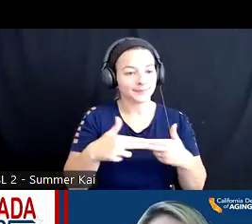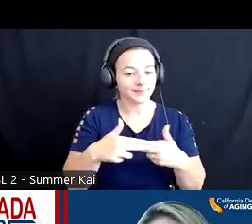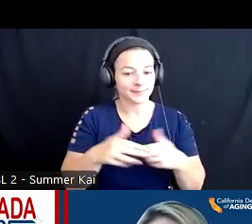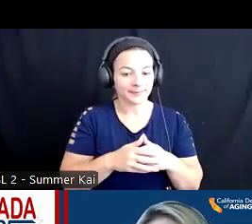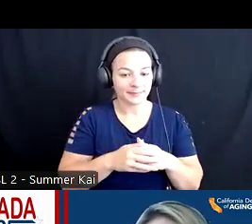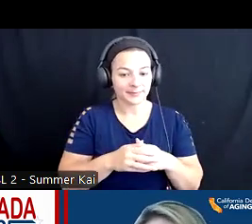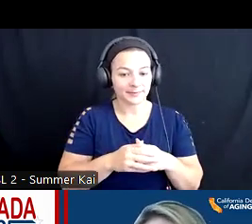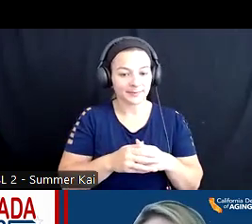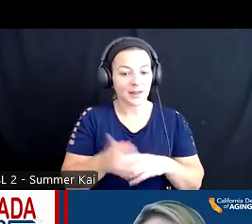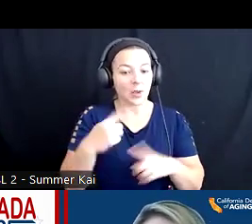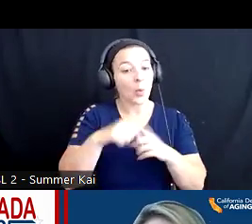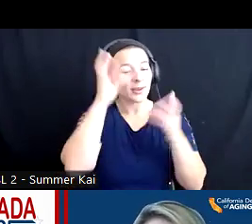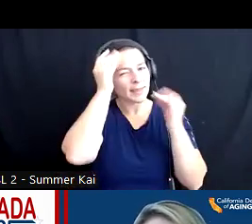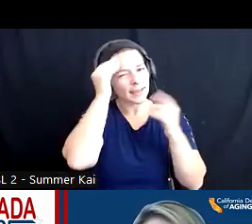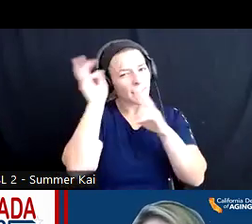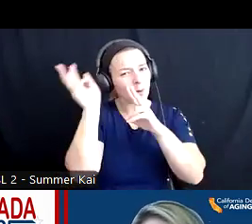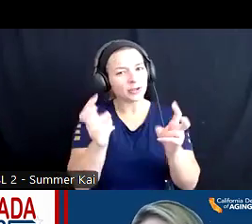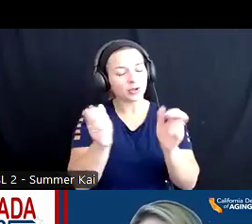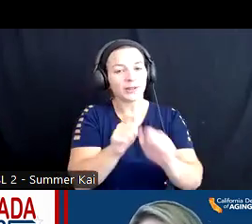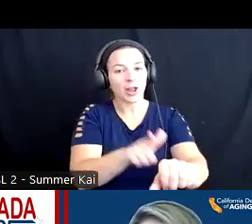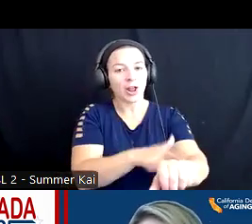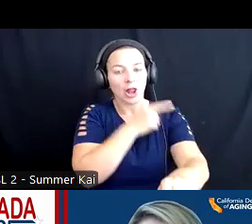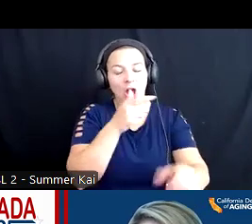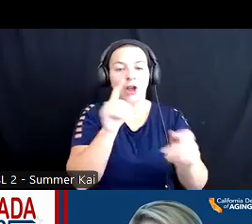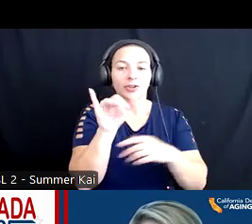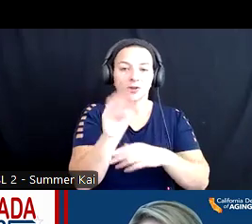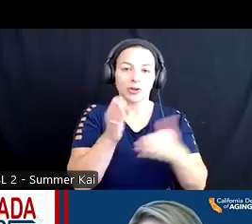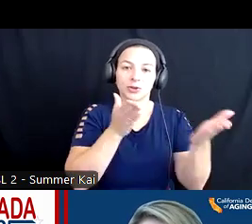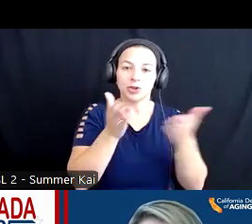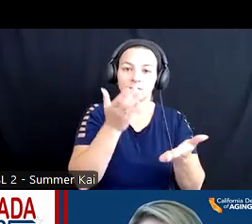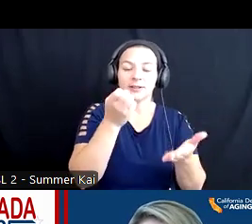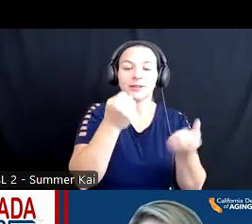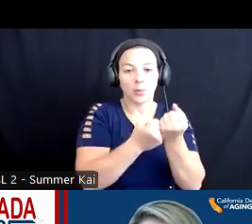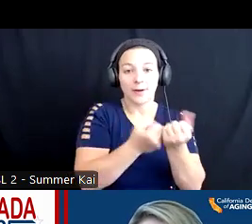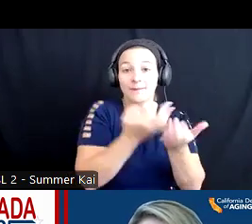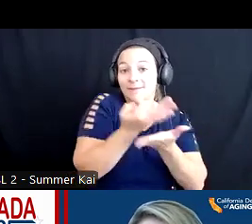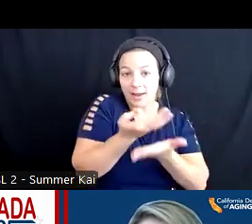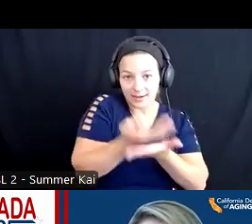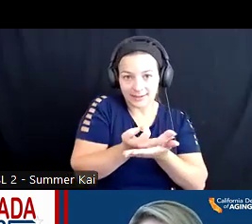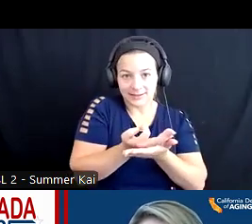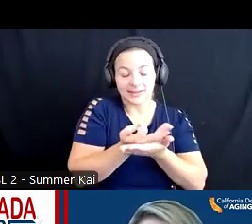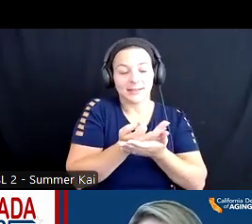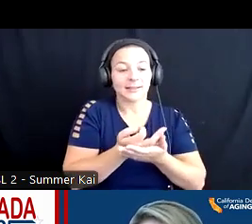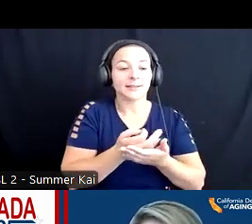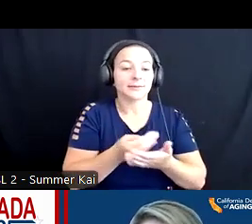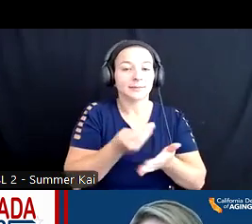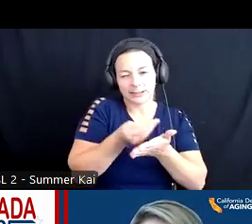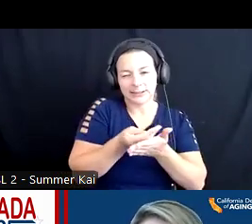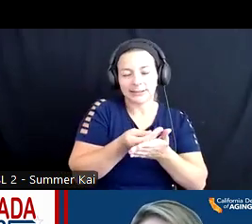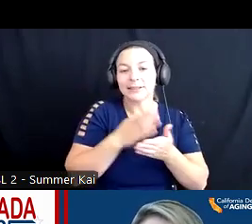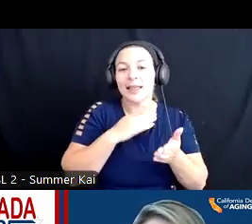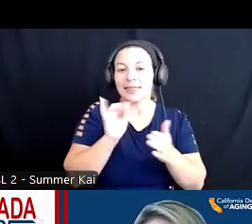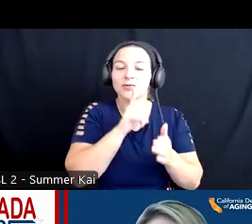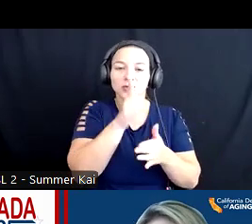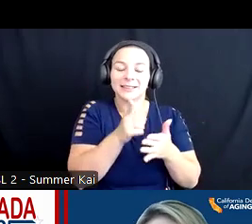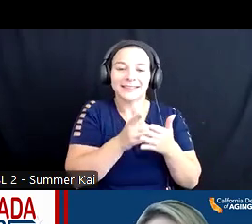When we think about the issue of long-term services and supports financing, it really is one of the key prongs of